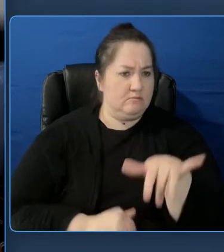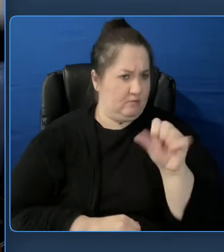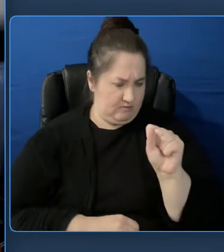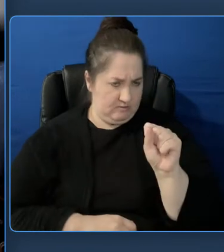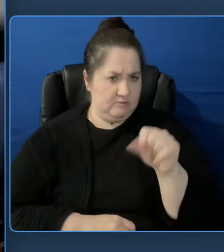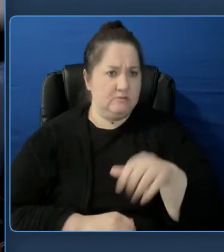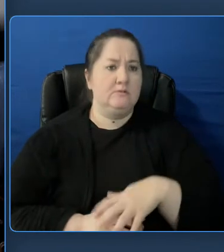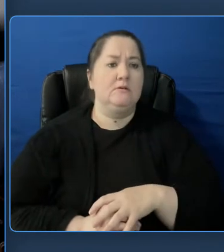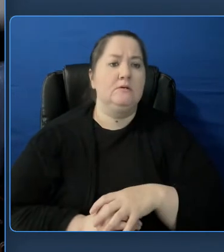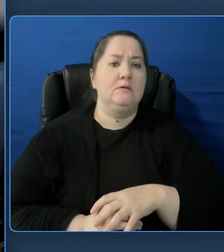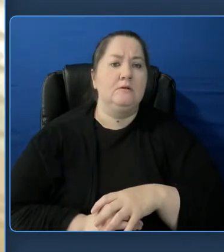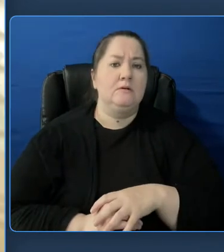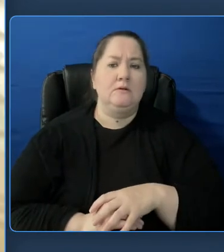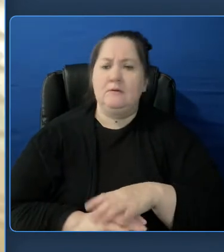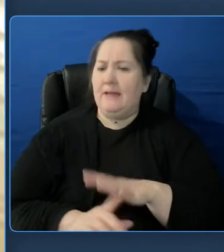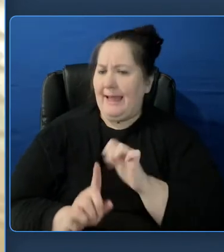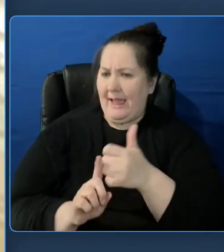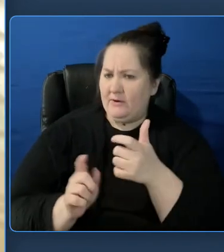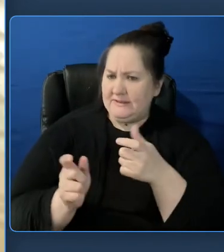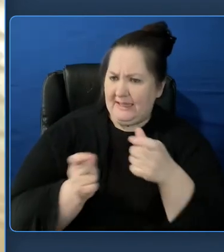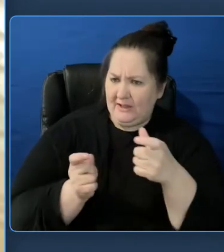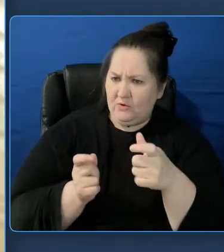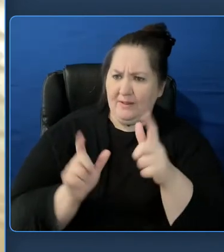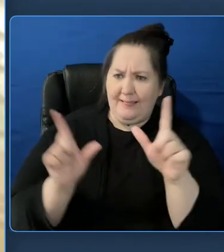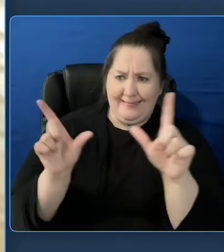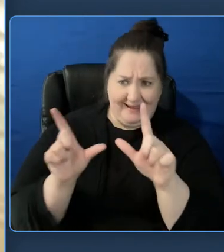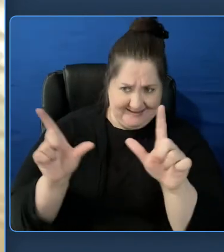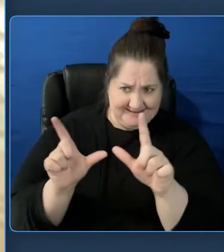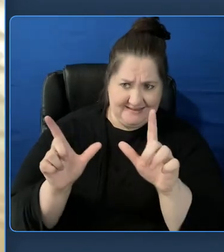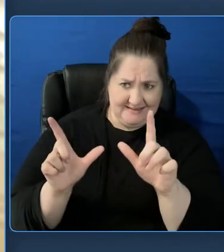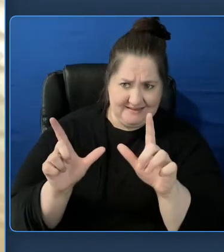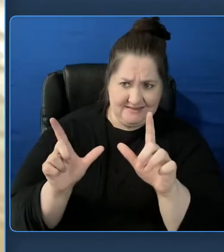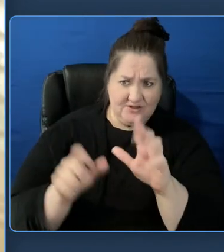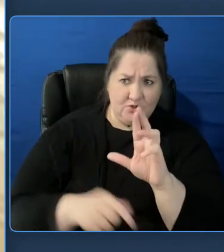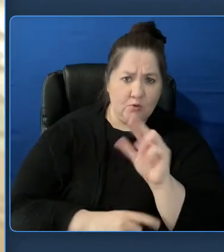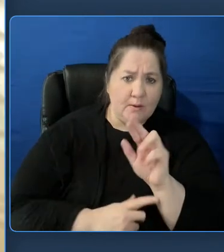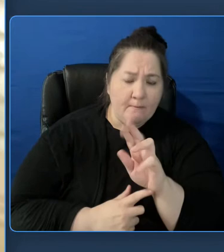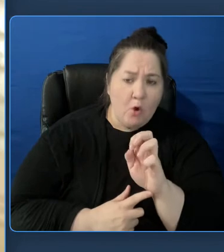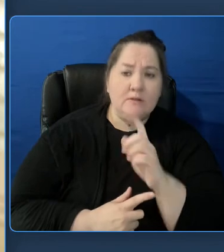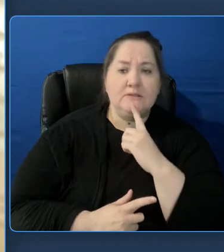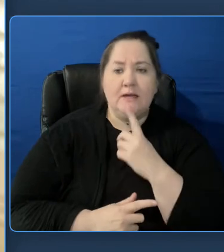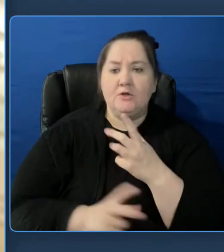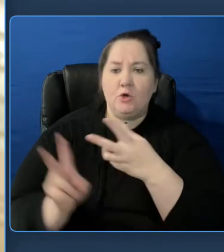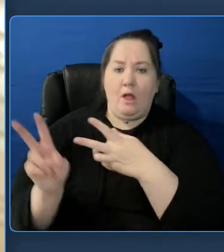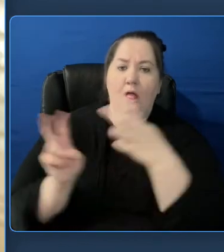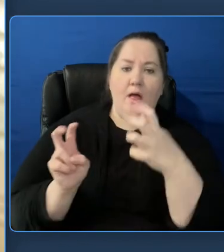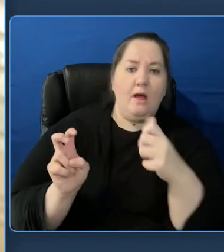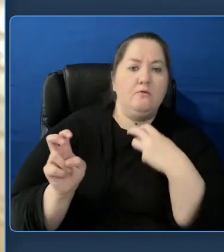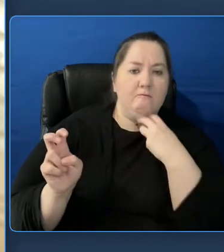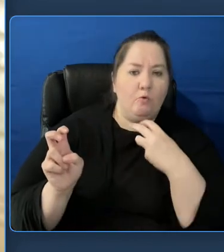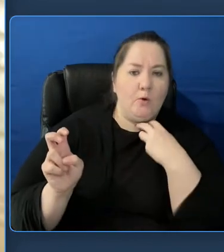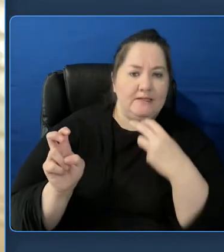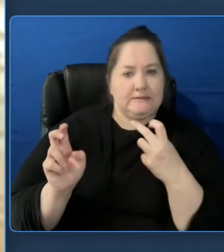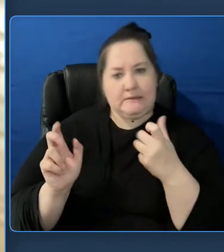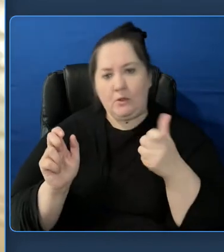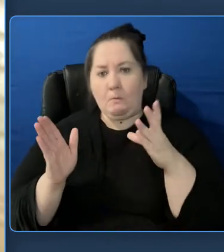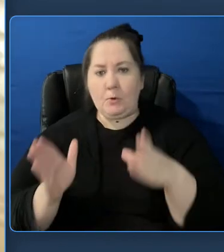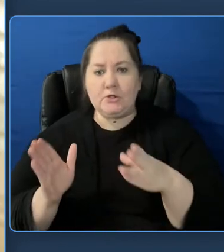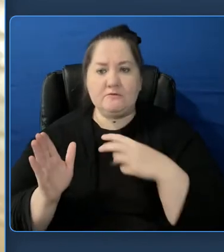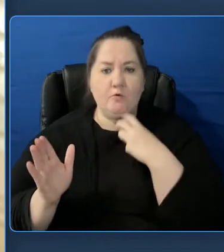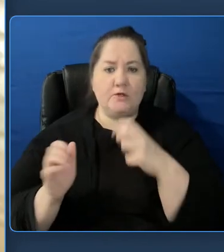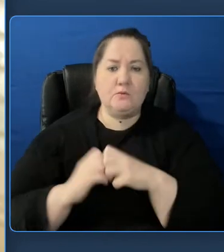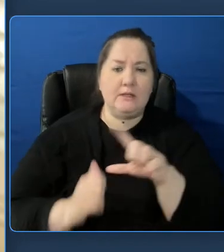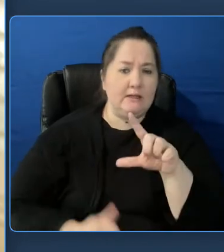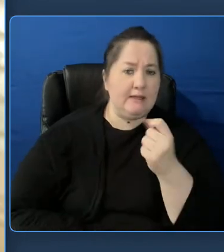absolutely. How does it handle licensing with remote? Like if you're taking somebody else's voice with 11